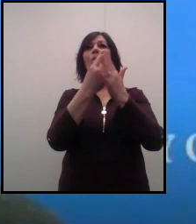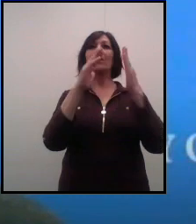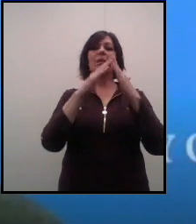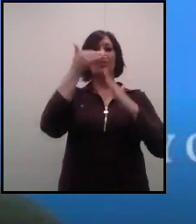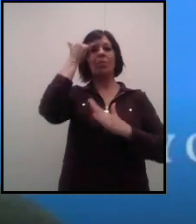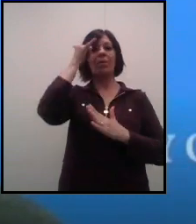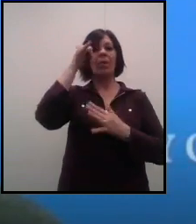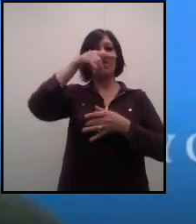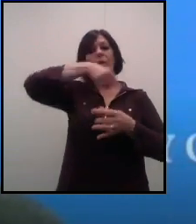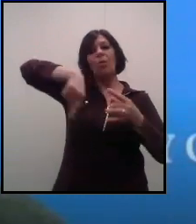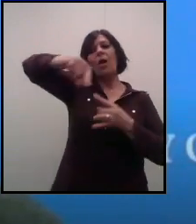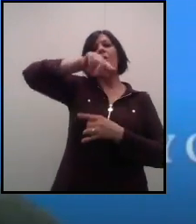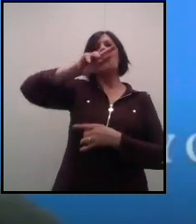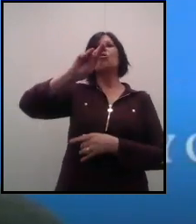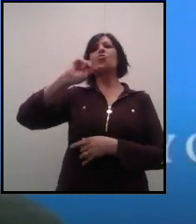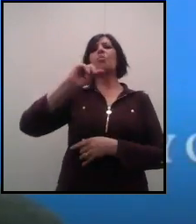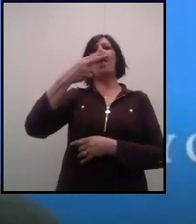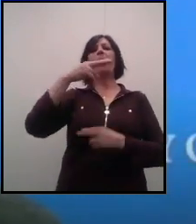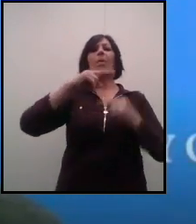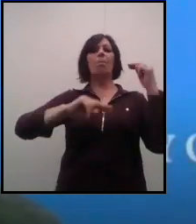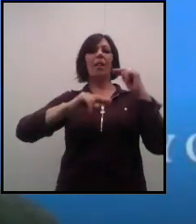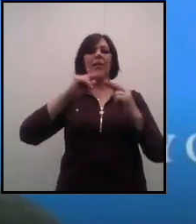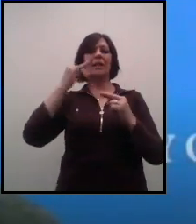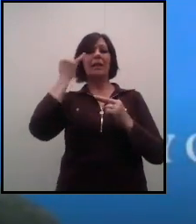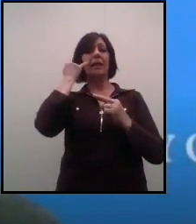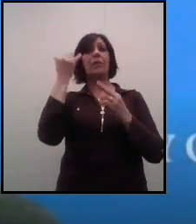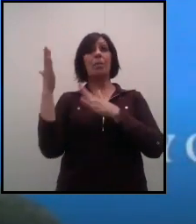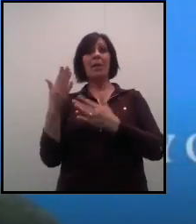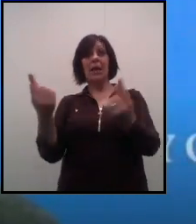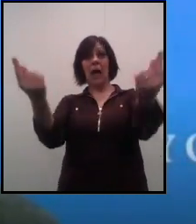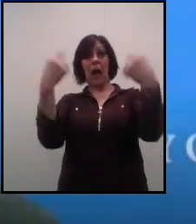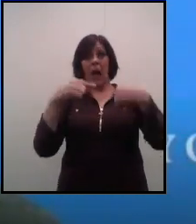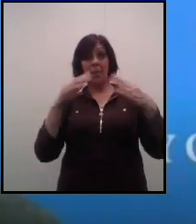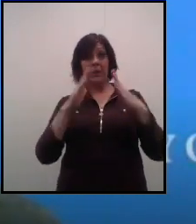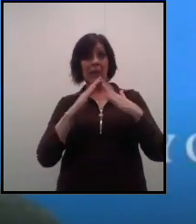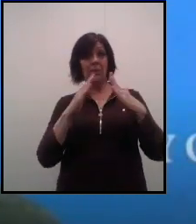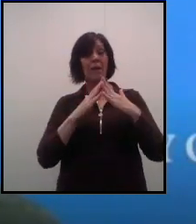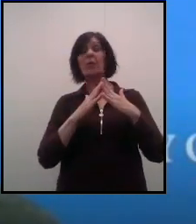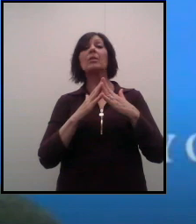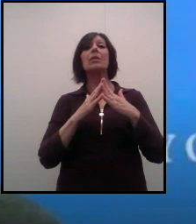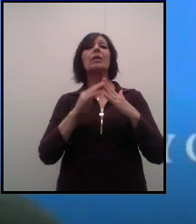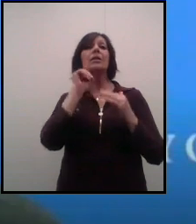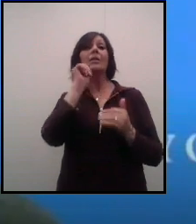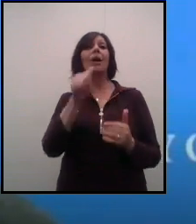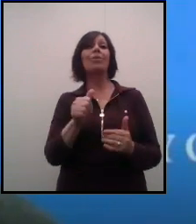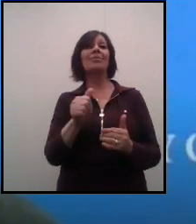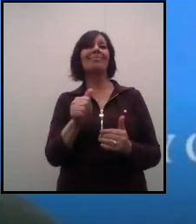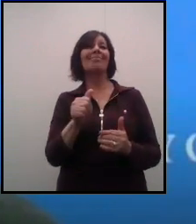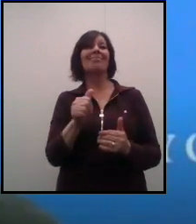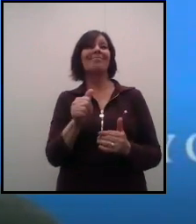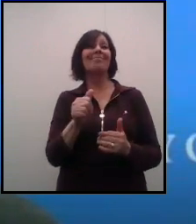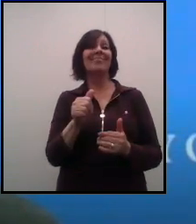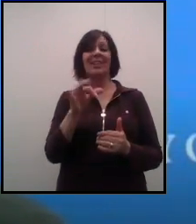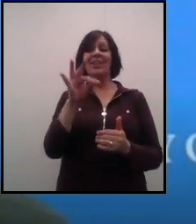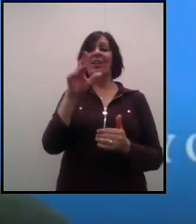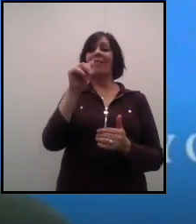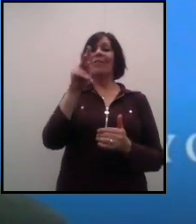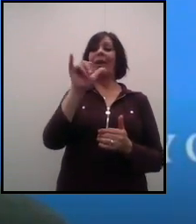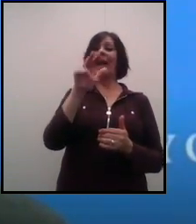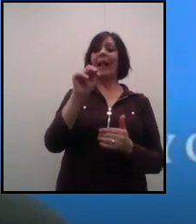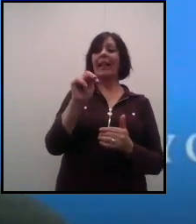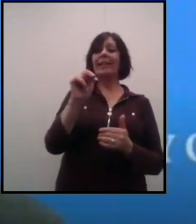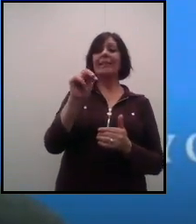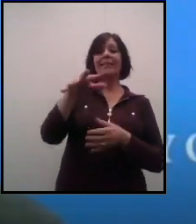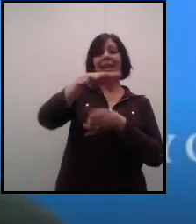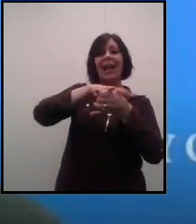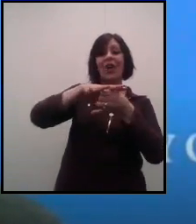Buffalo surrounding the Rath Building. So if you were planning on coming downtown, I suggest you do not, especially going in the areas of Franklin Street,